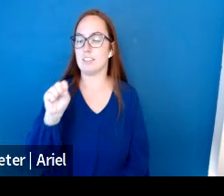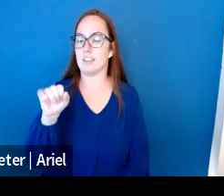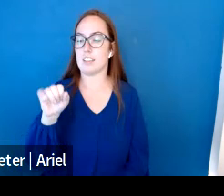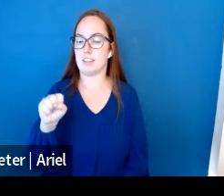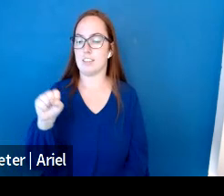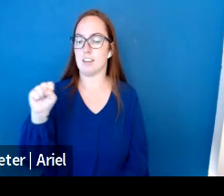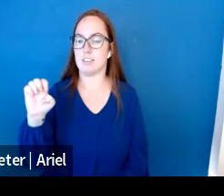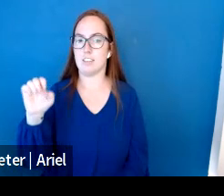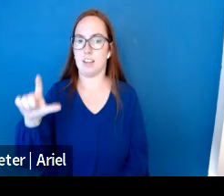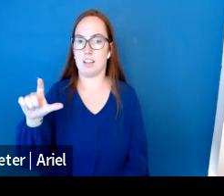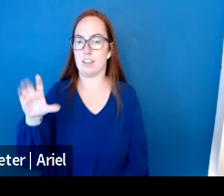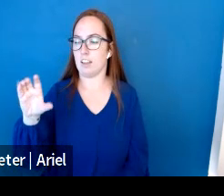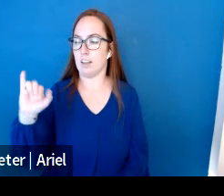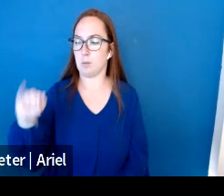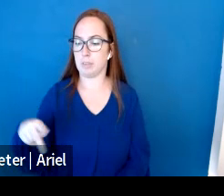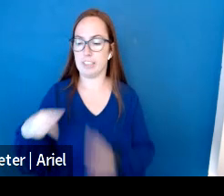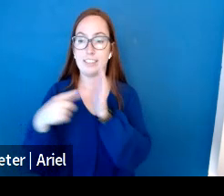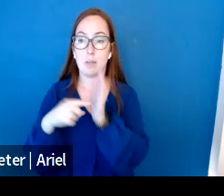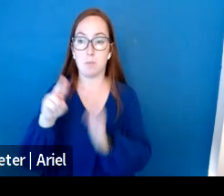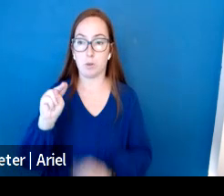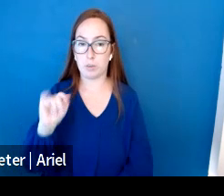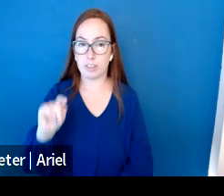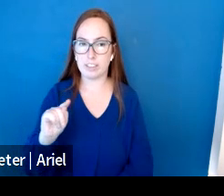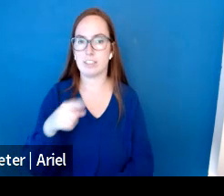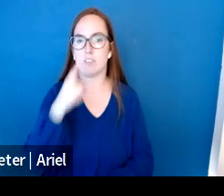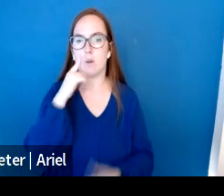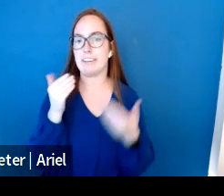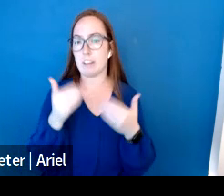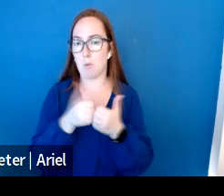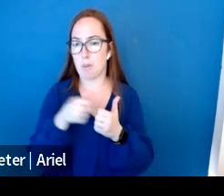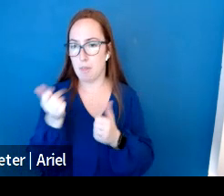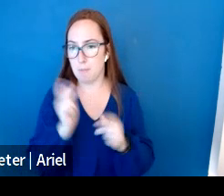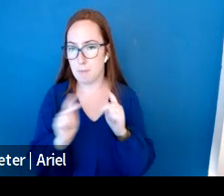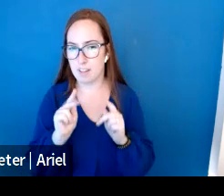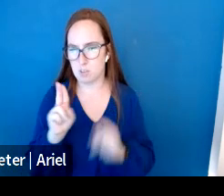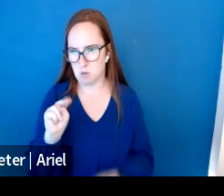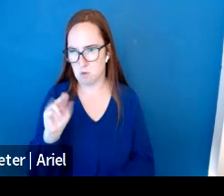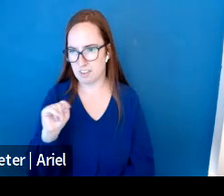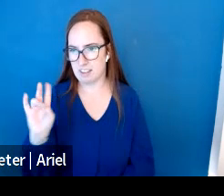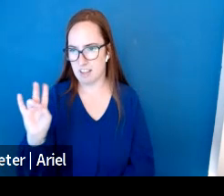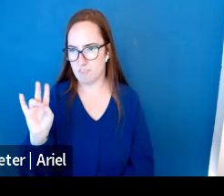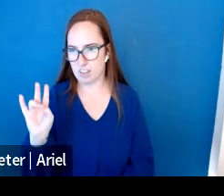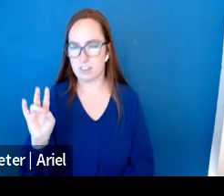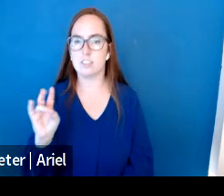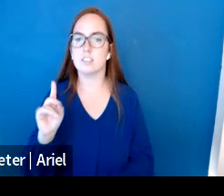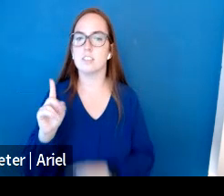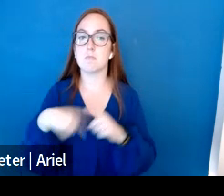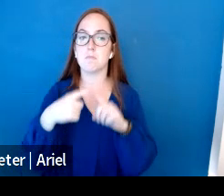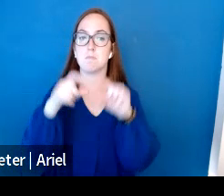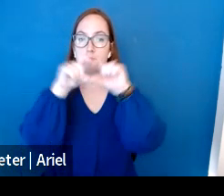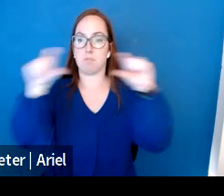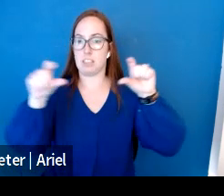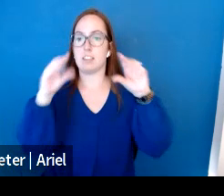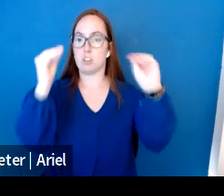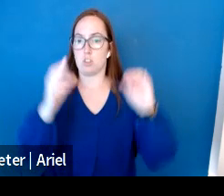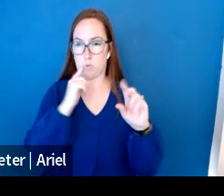sample units. It is getting along with others, unit 7. And as you can see, there's a definition of that the teacher will use,